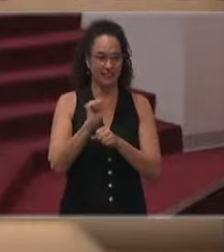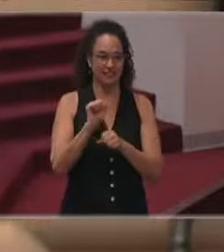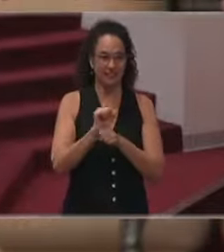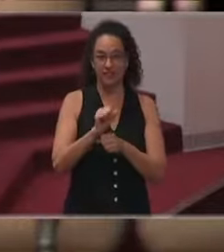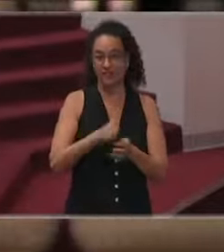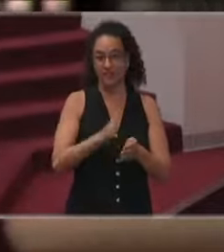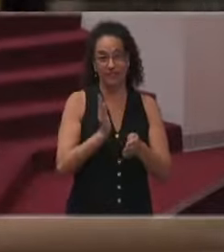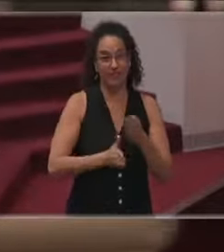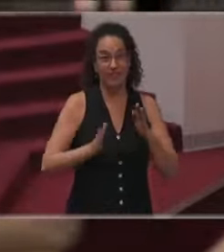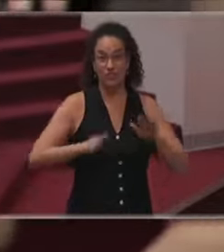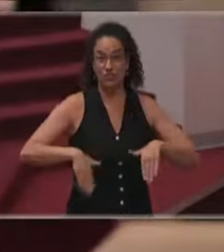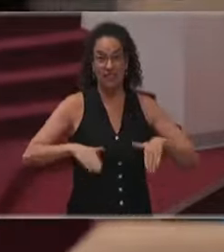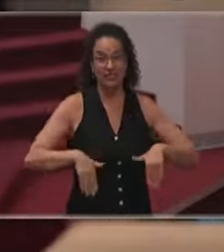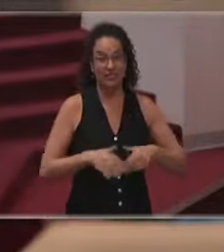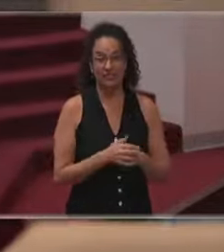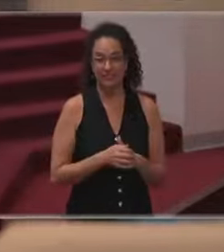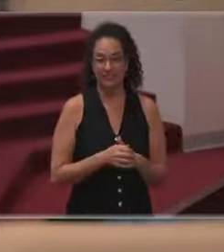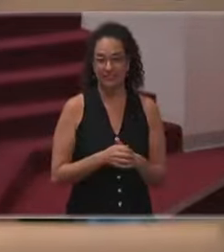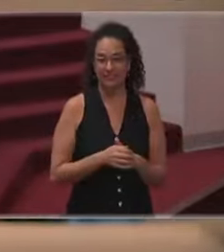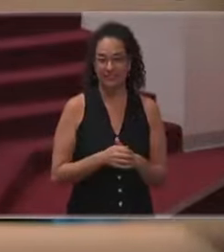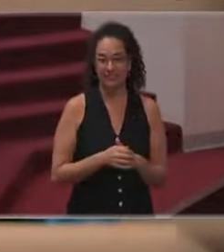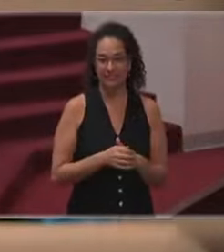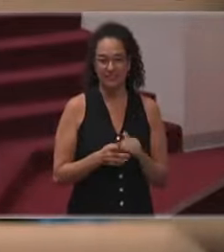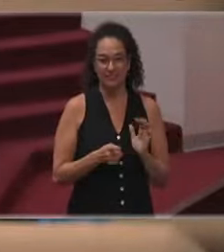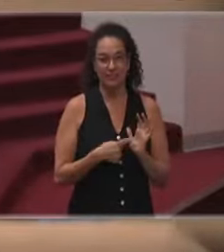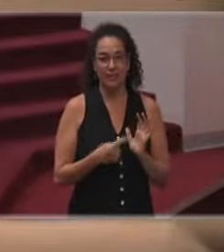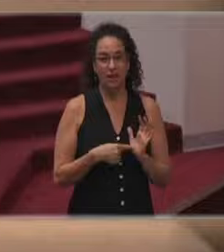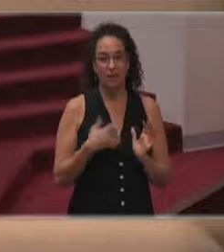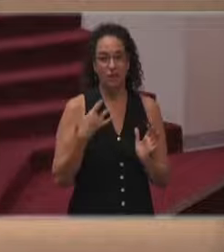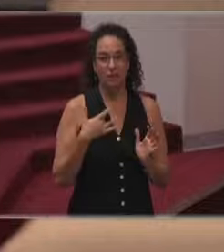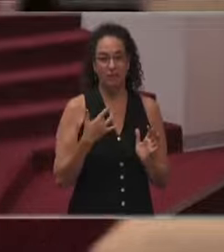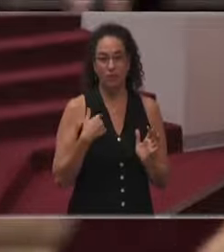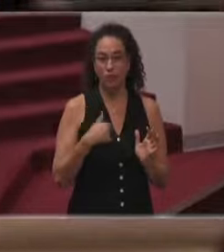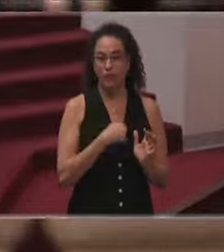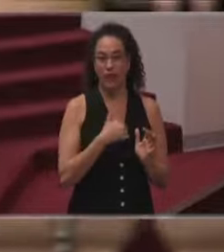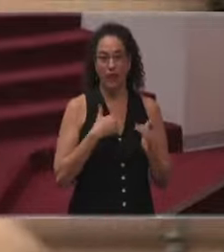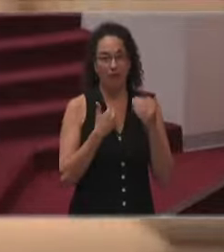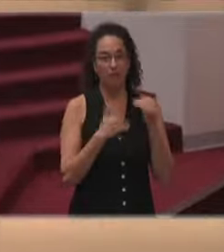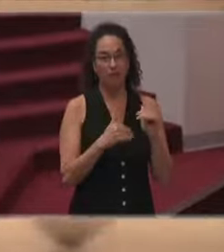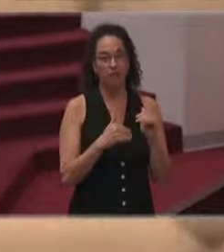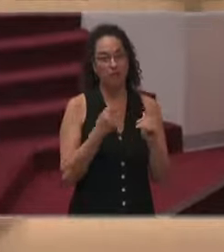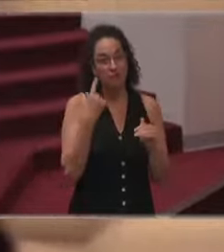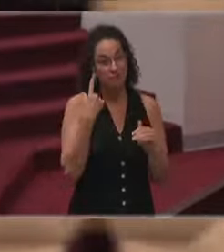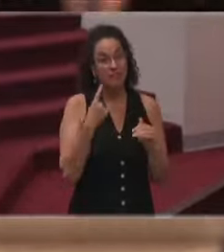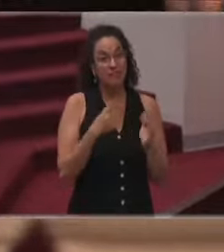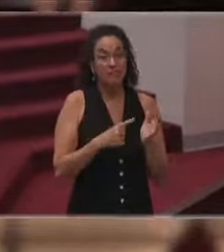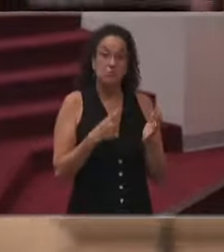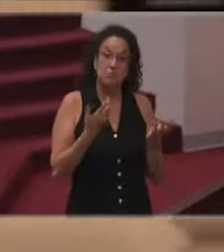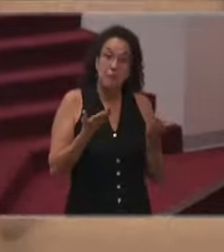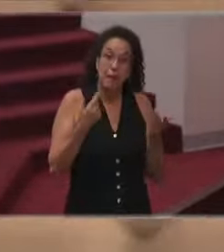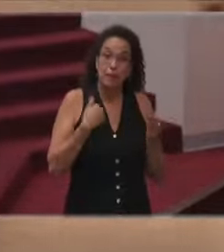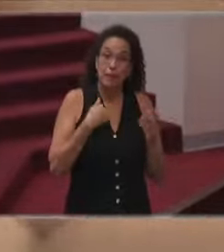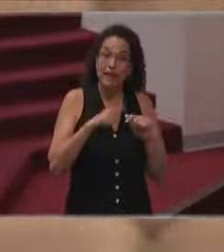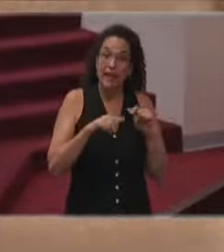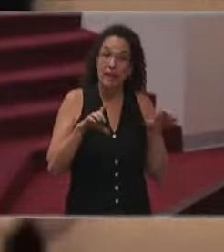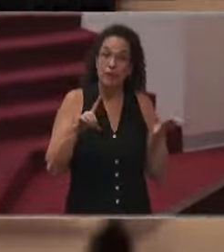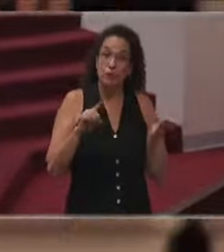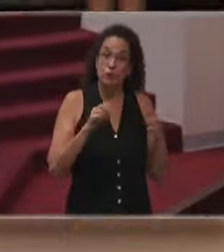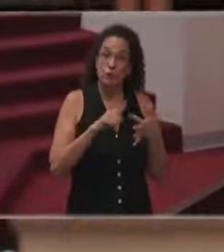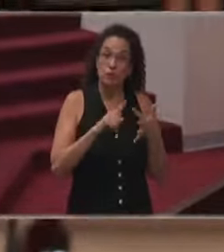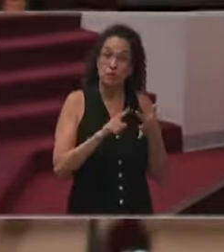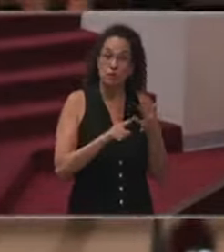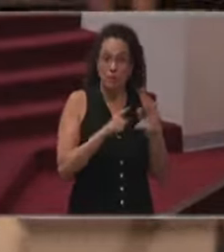You know, you sometimes what we do, we operate as though we have limitations. Sure, there are some things that we may not be able to do, but let's not